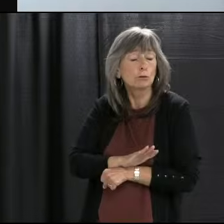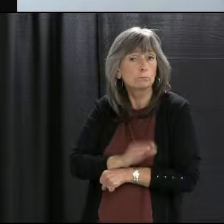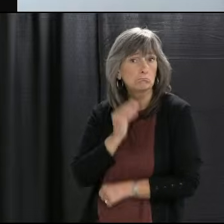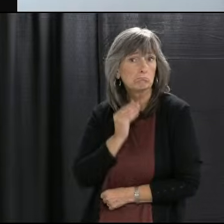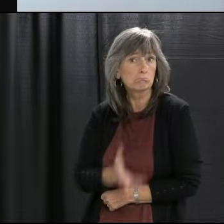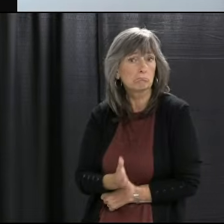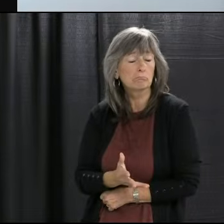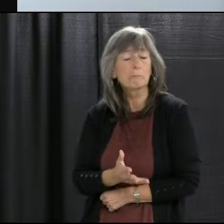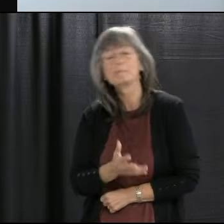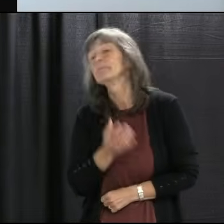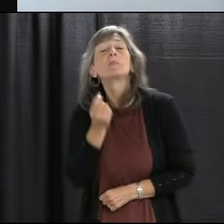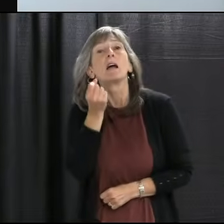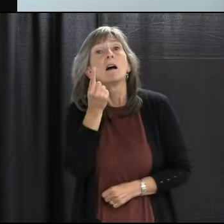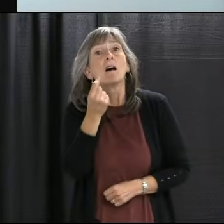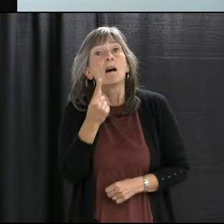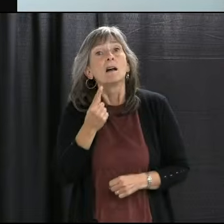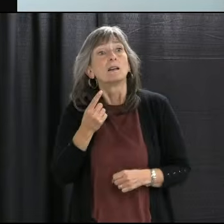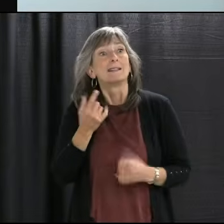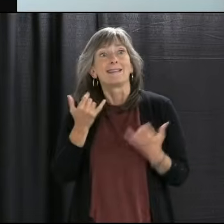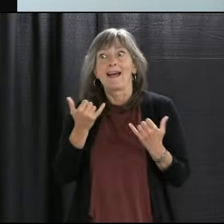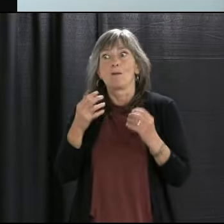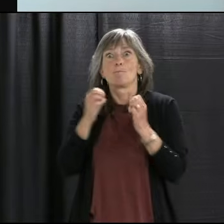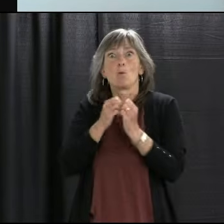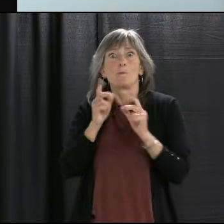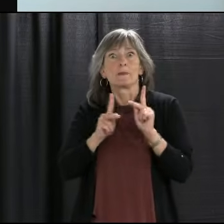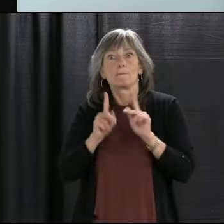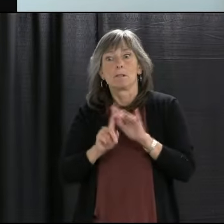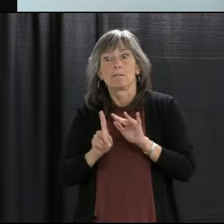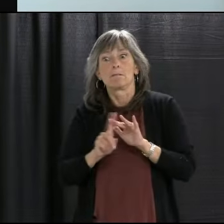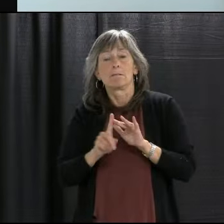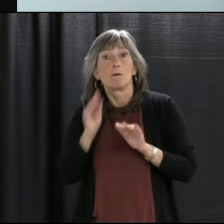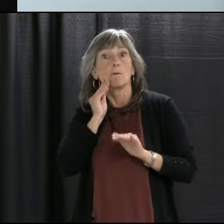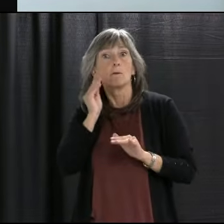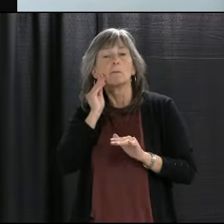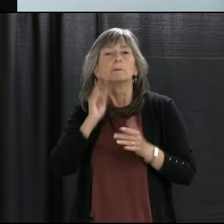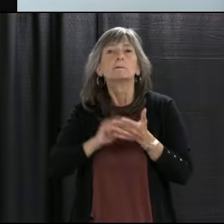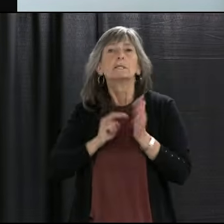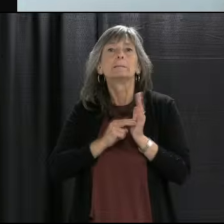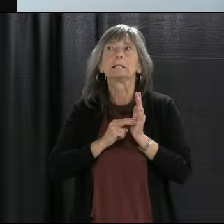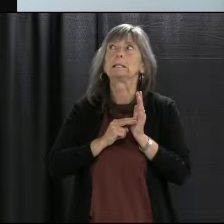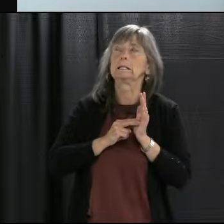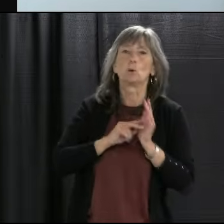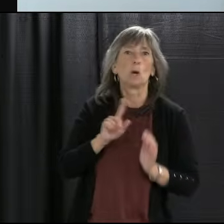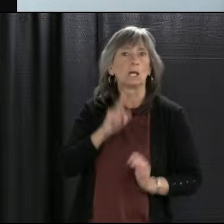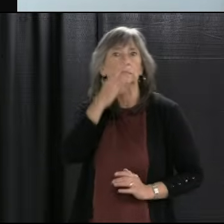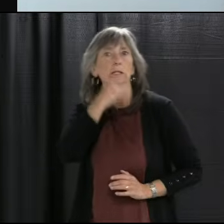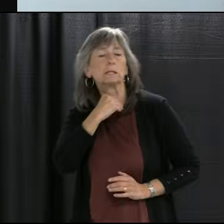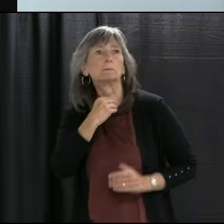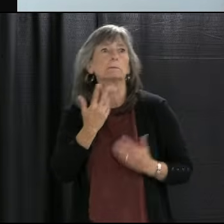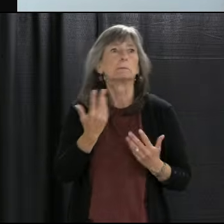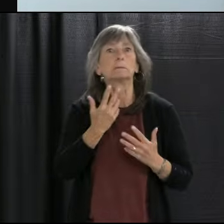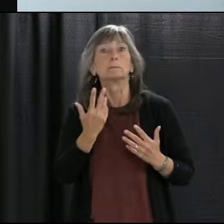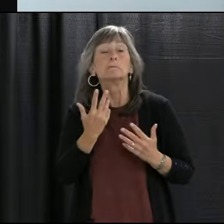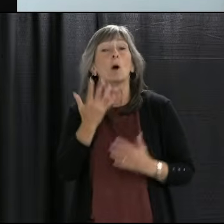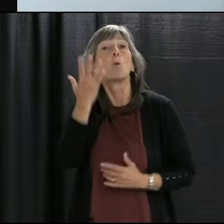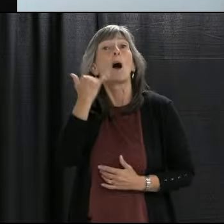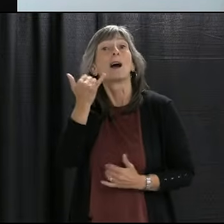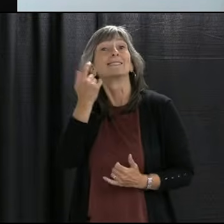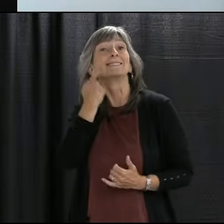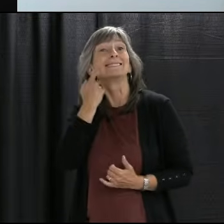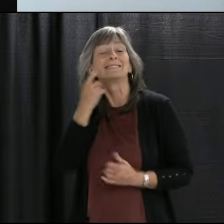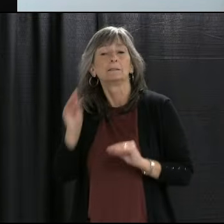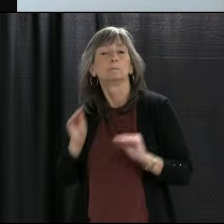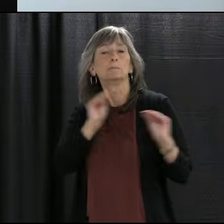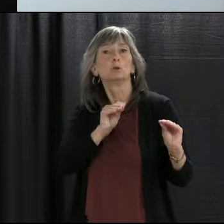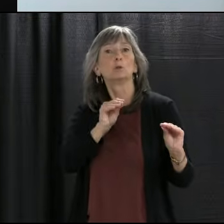have been something of a challenge with the increase in numbers. That was part of the reason for the move to Carbonear